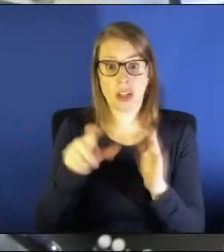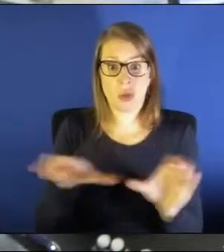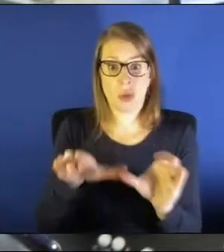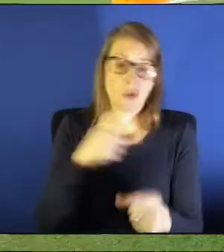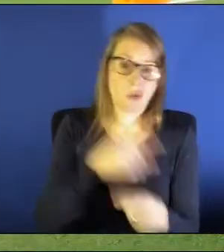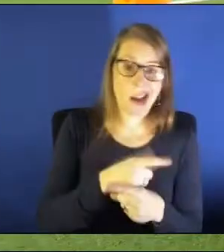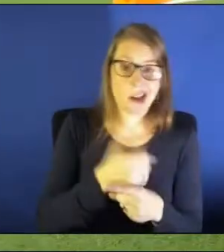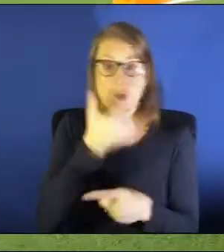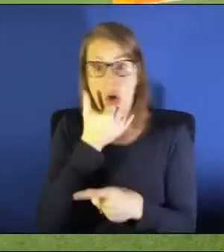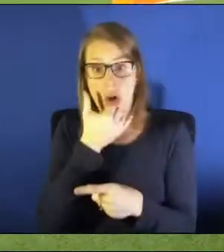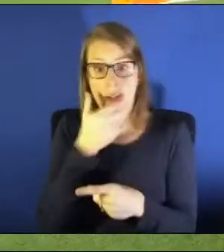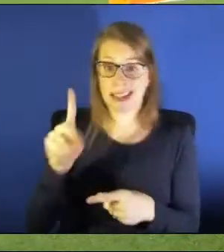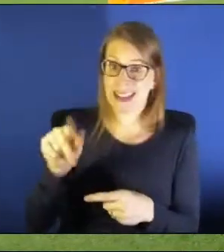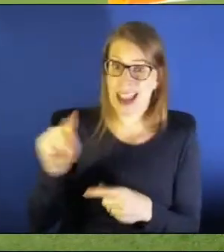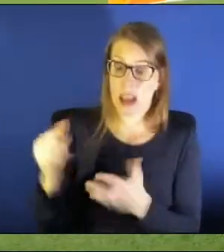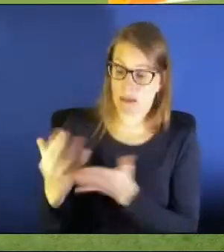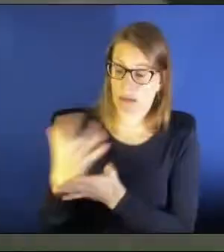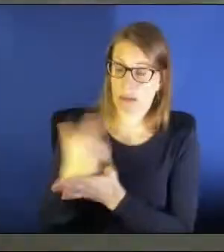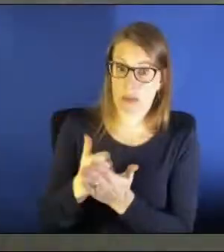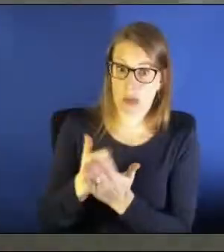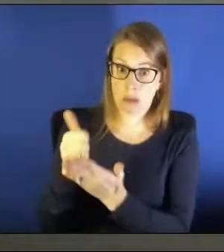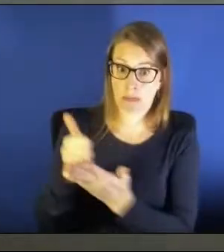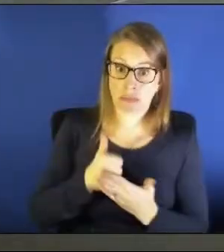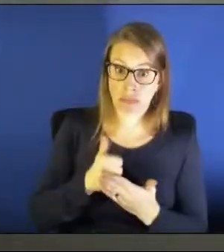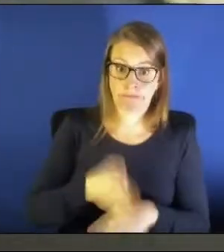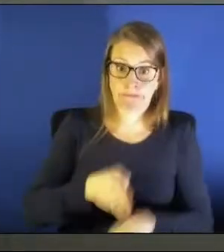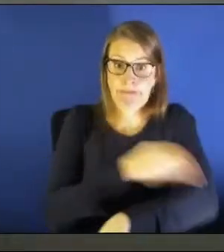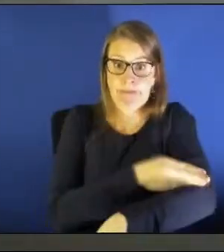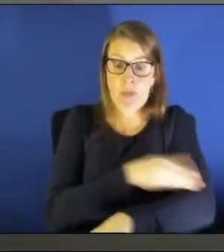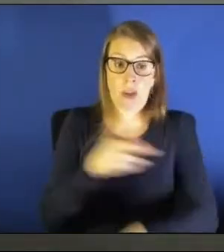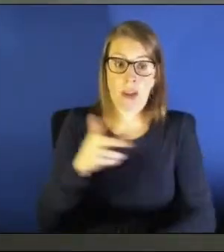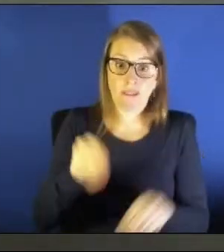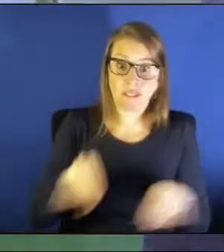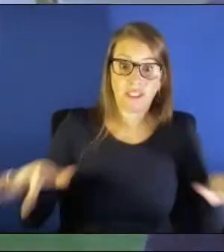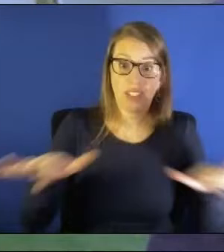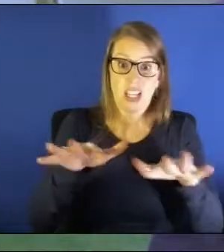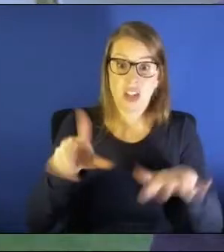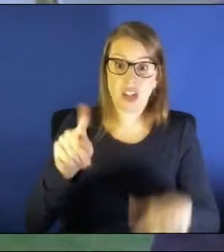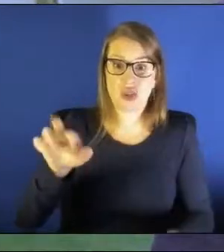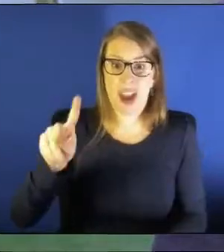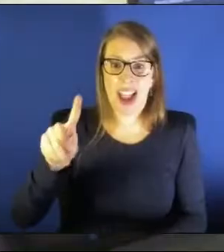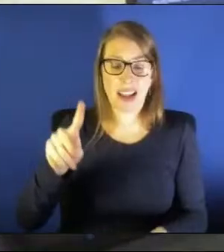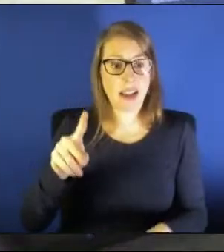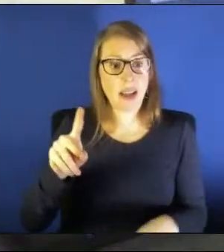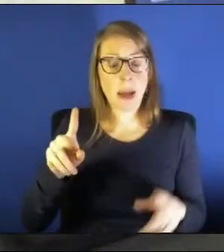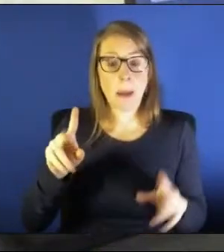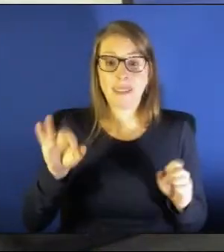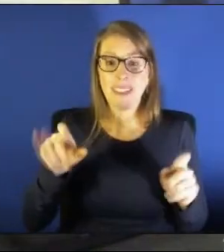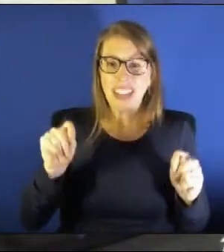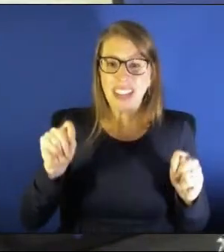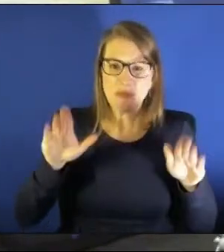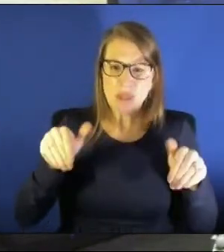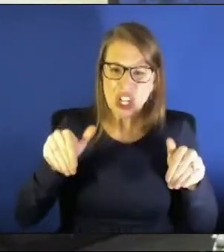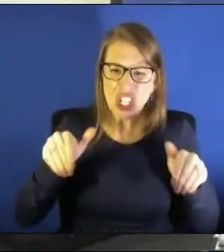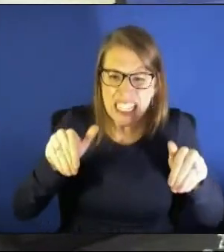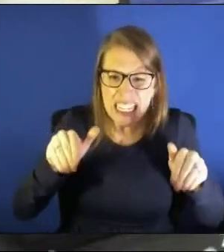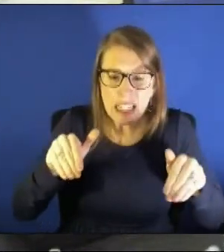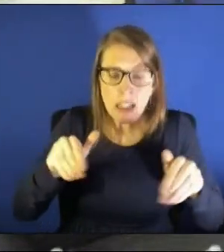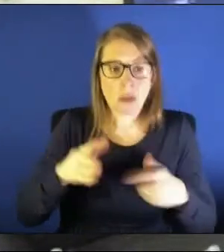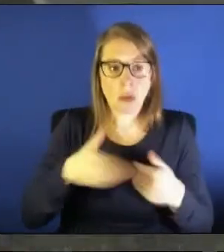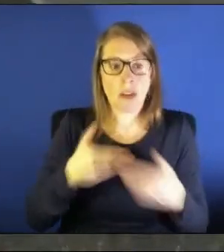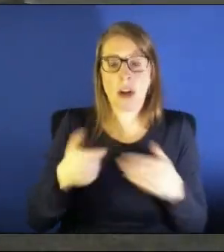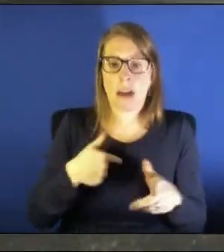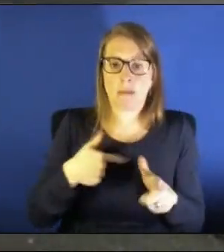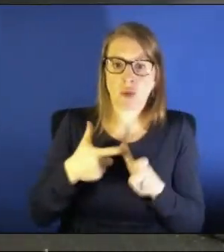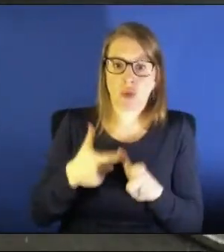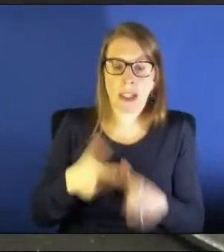to help him when he's running on the field and on the track. My feet tend to push in whenever I'm running. Now with this new information in hand, Mason